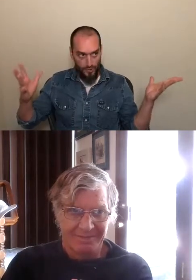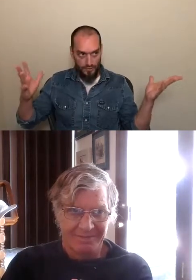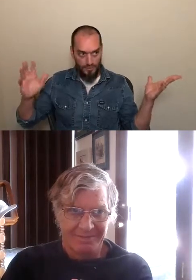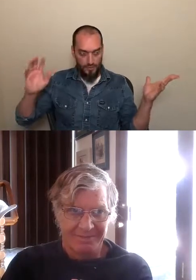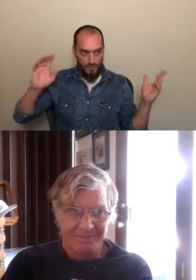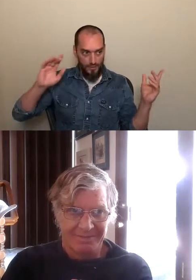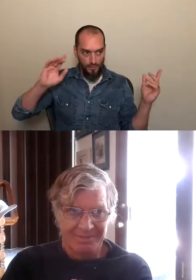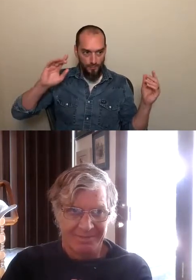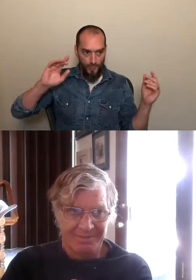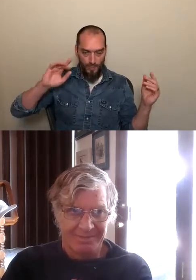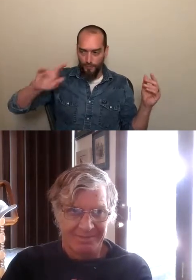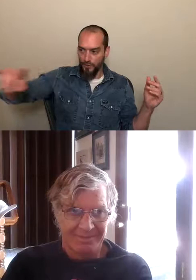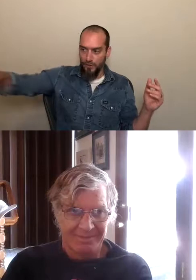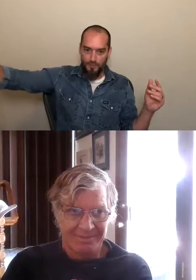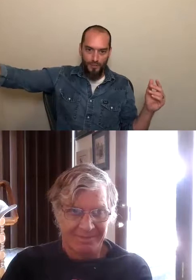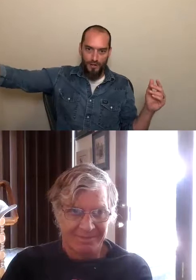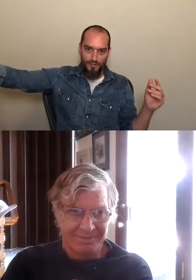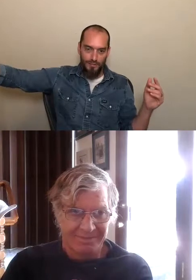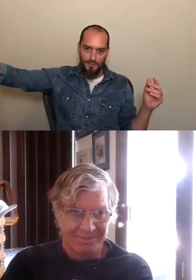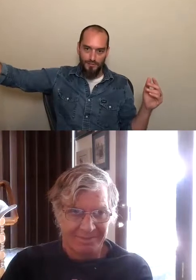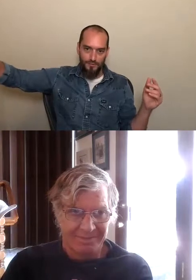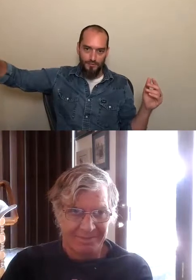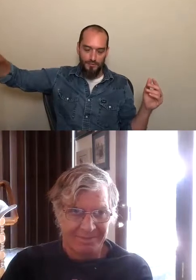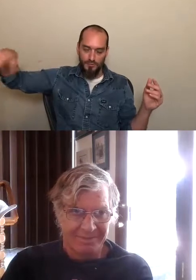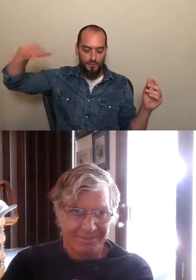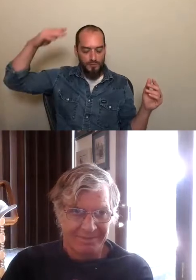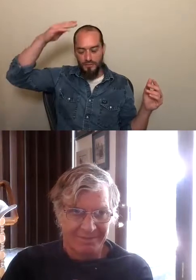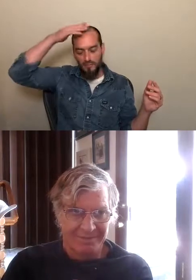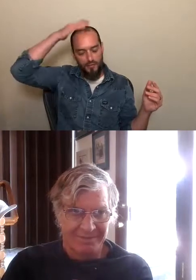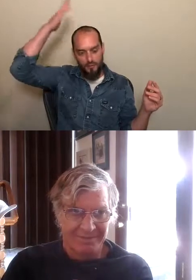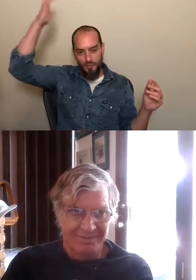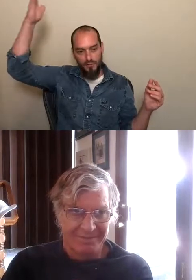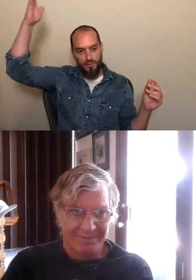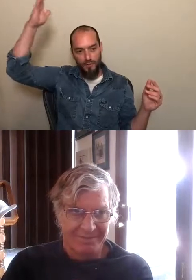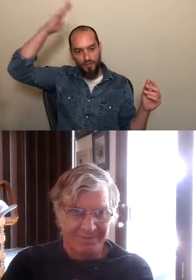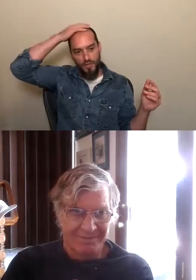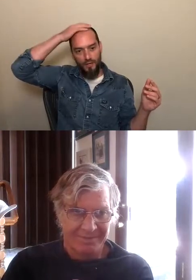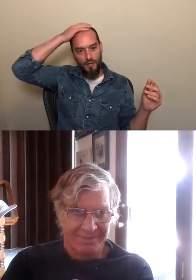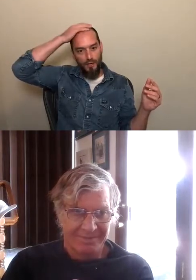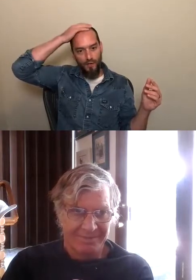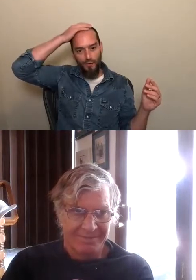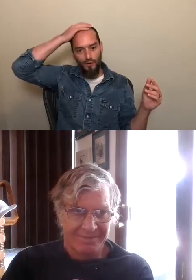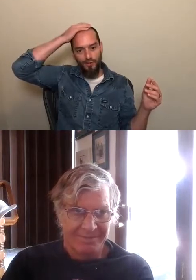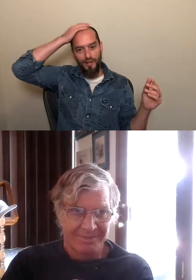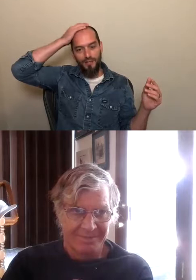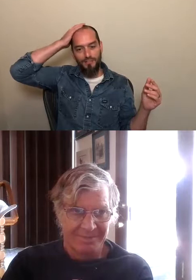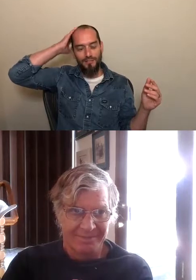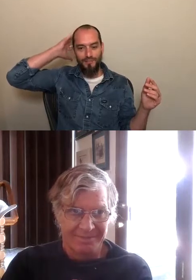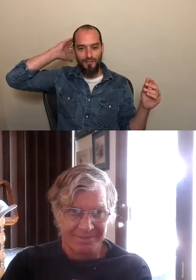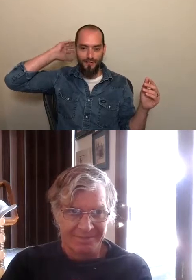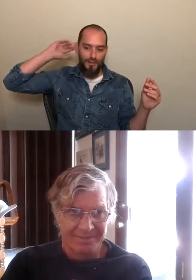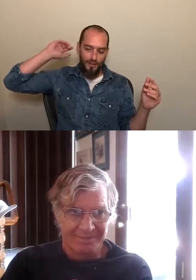North Austin, they're building homes all around us. So it's almost a Sunday thing that we do, my wife and I, on the